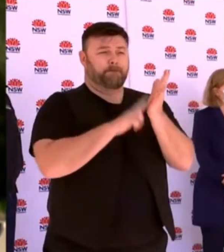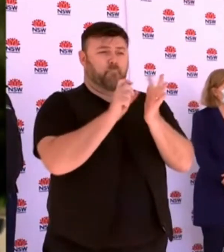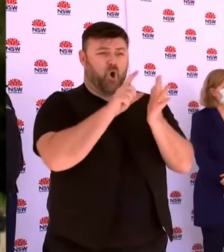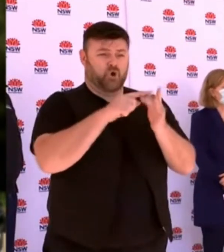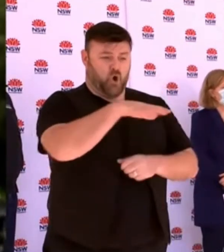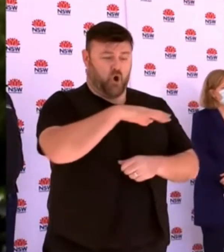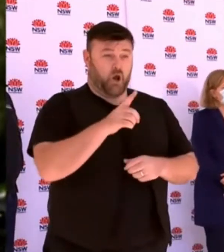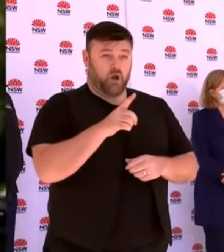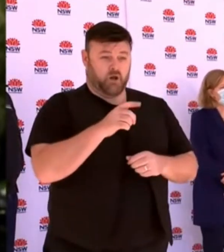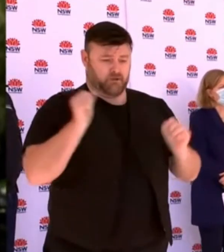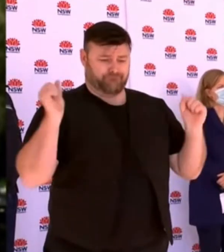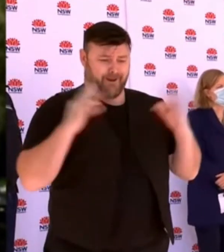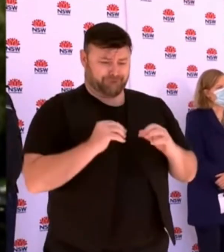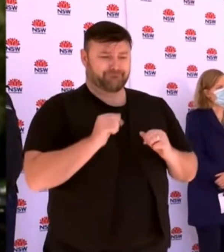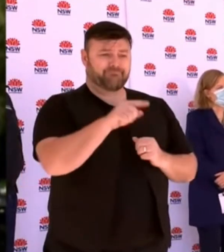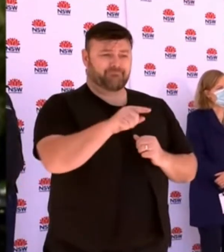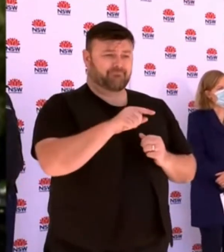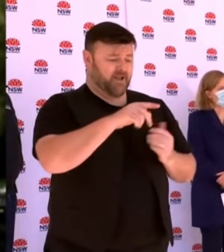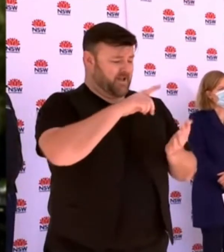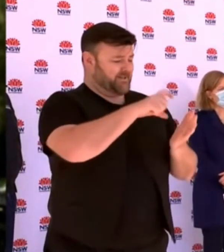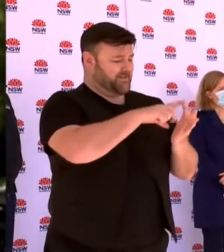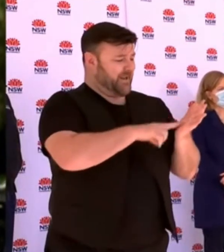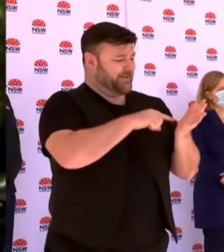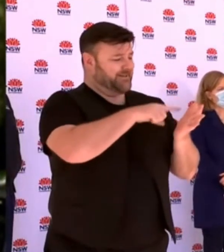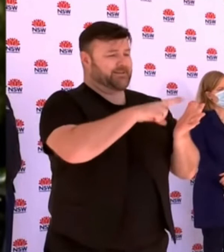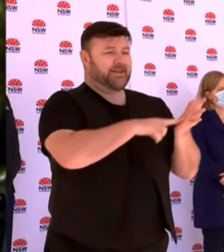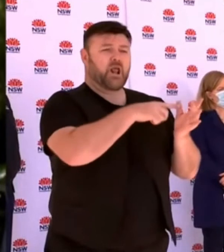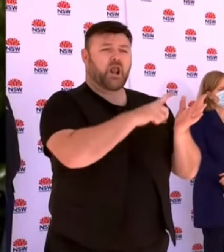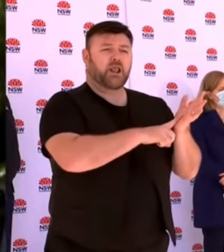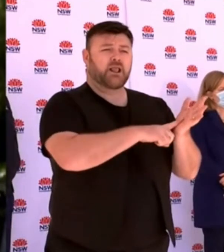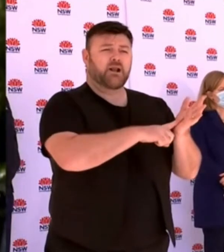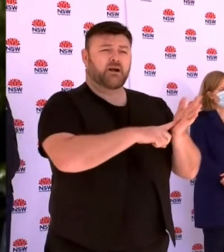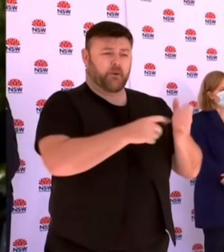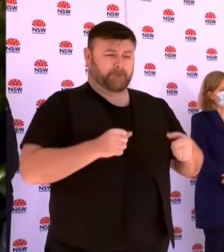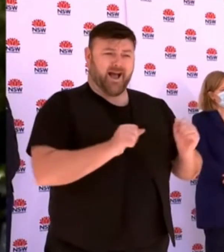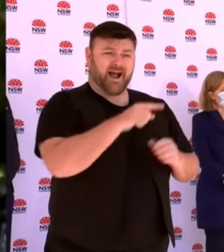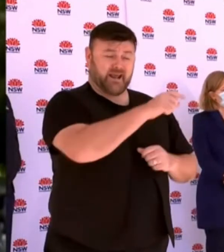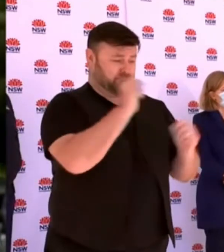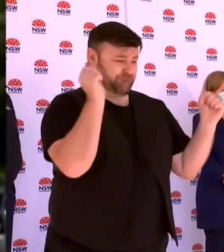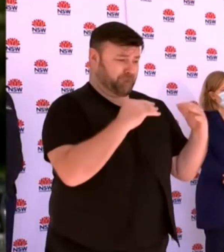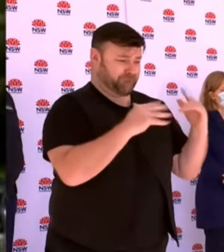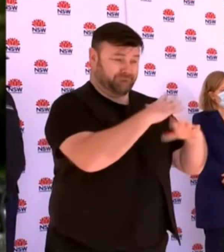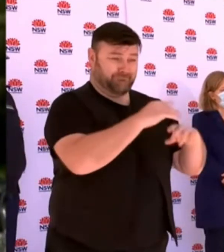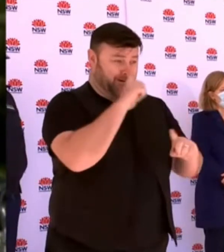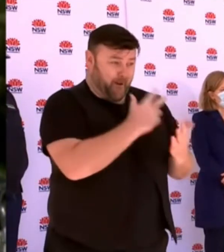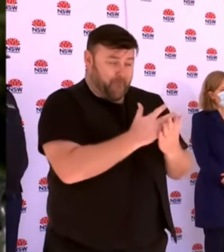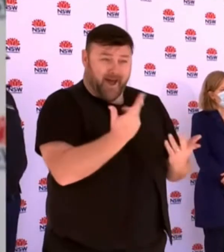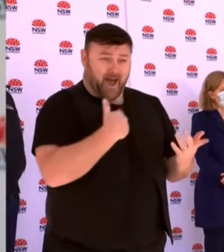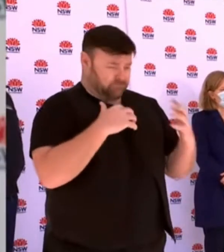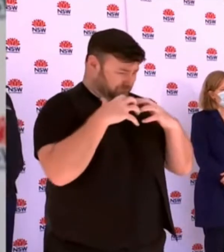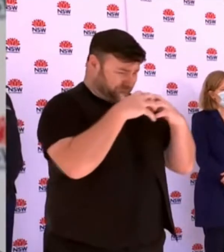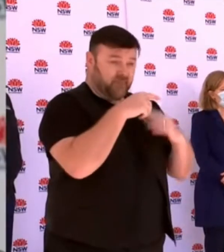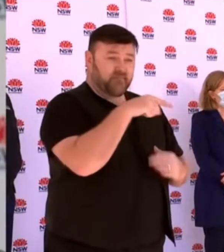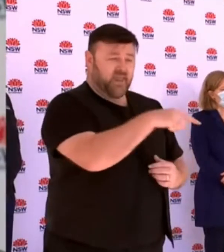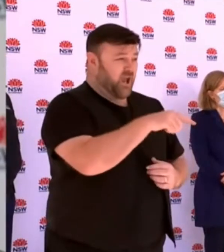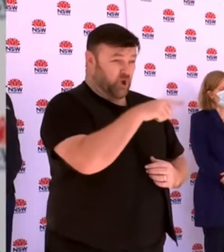It's chaos in Centennial Park. You can't even get a park down there. Are you worried this weekend is going to undo everything that we've done in the last week? I'm